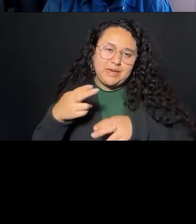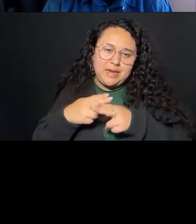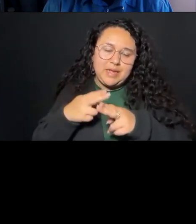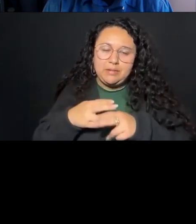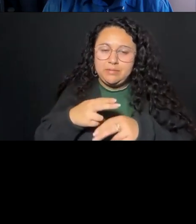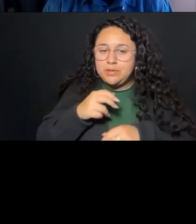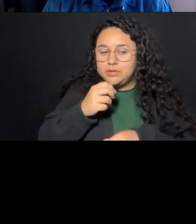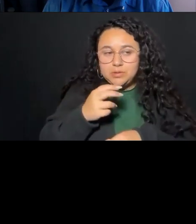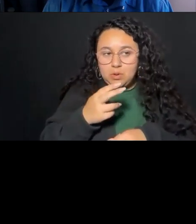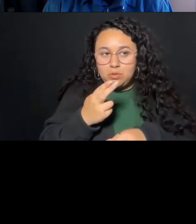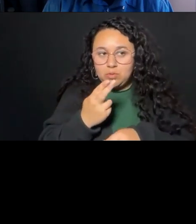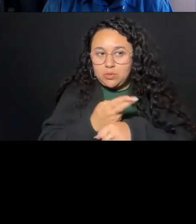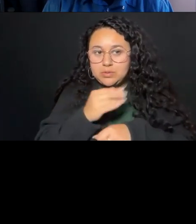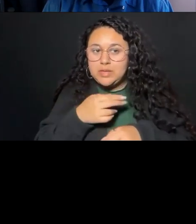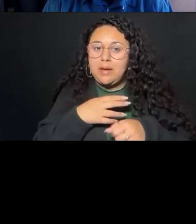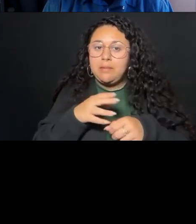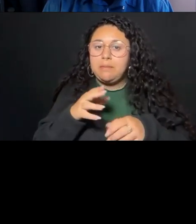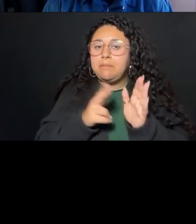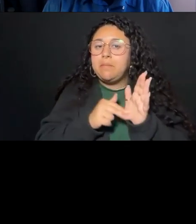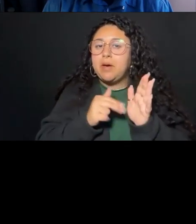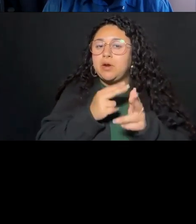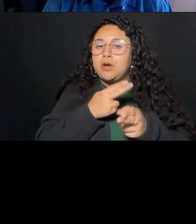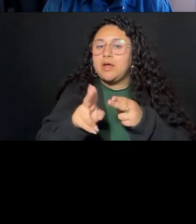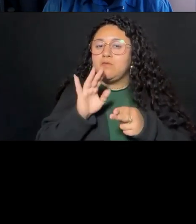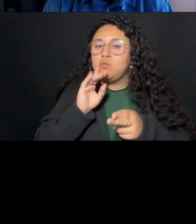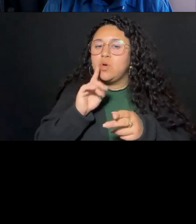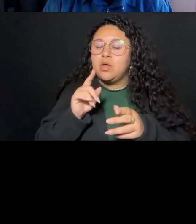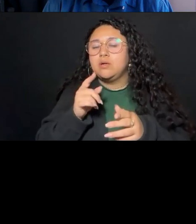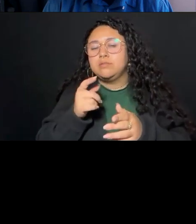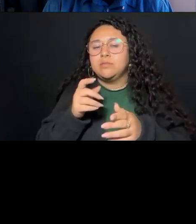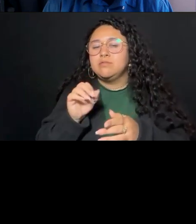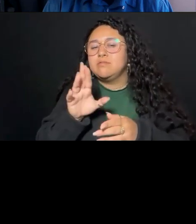cut herself." And I don't know, like